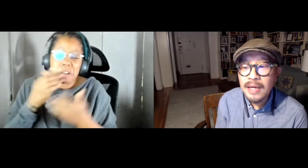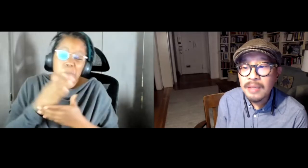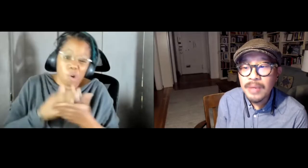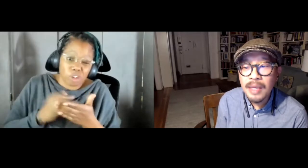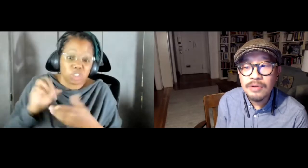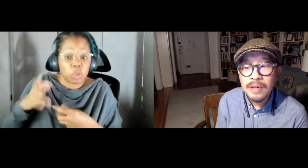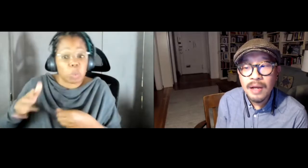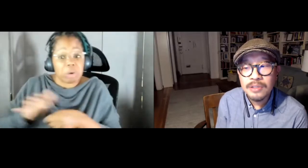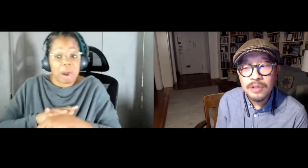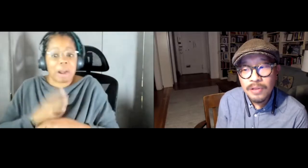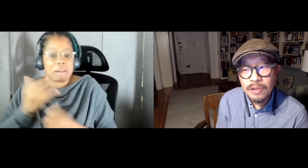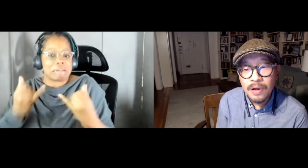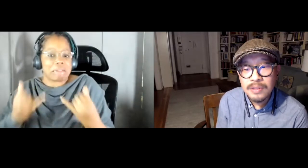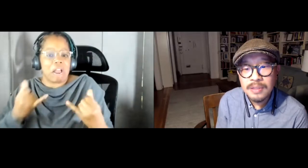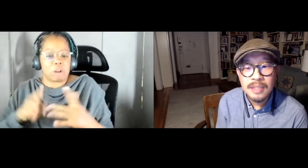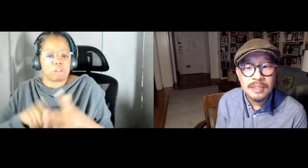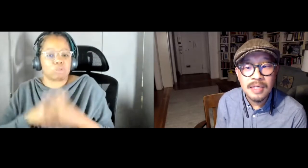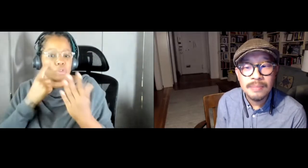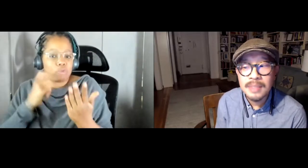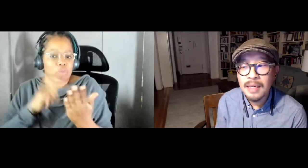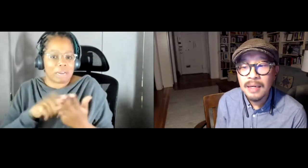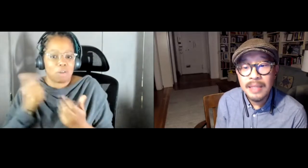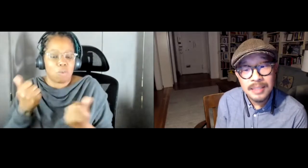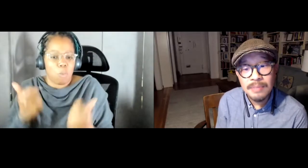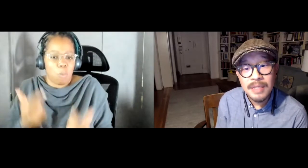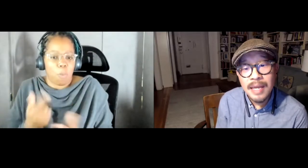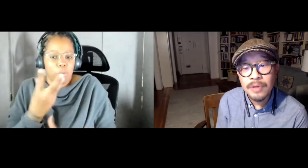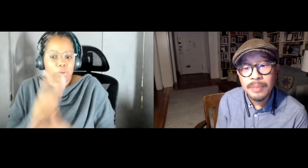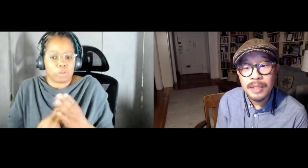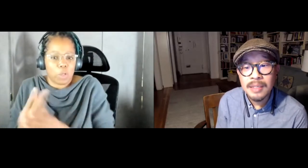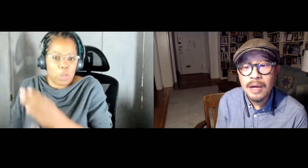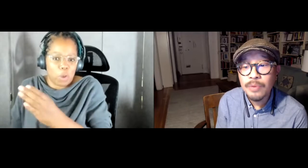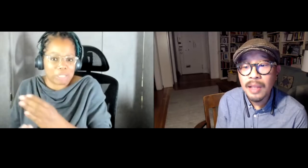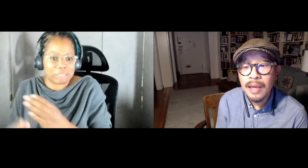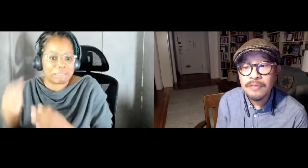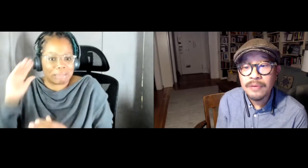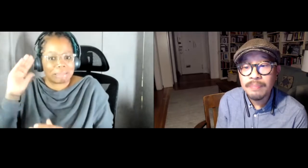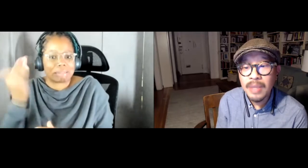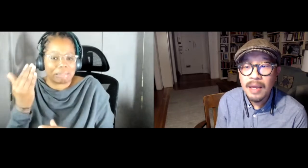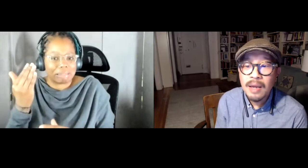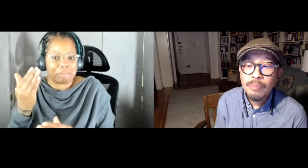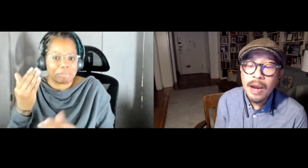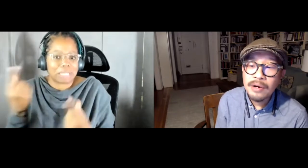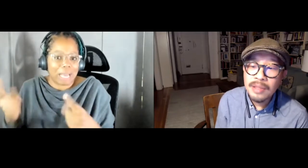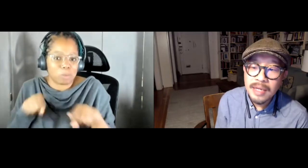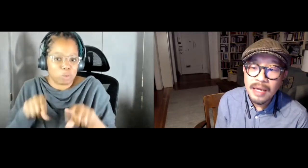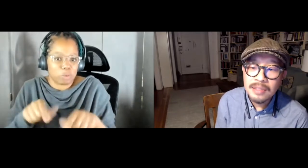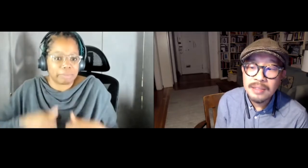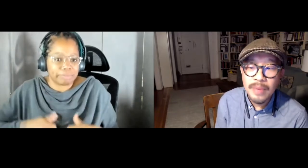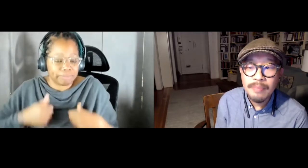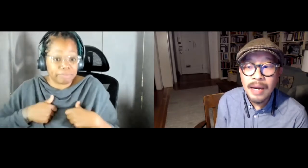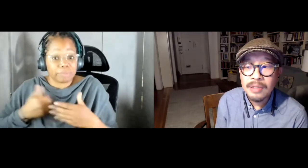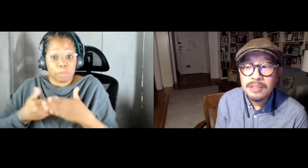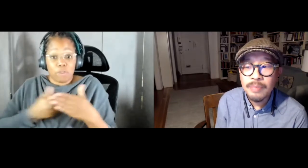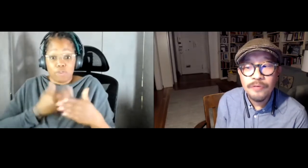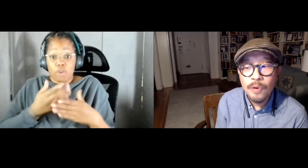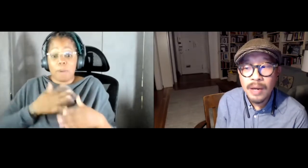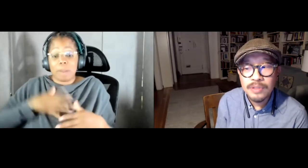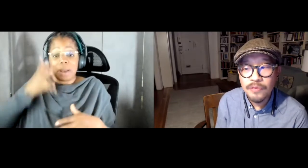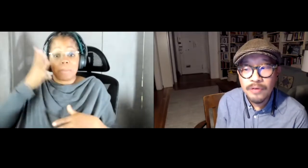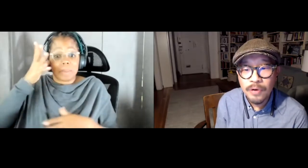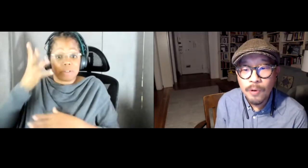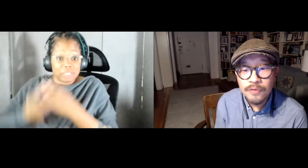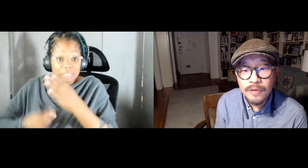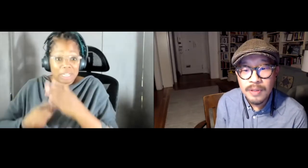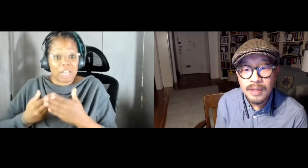might finally begin to acknowledge all the loss that seemed inevitably to come with life. Prior to the deaths of my parents, before